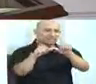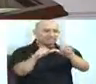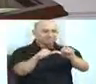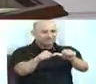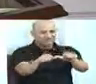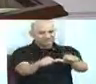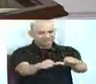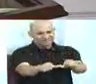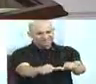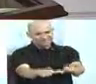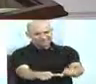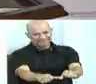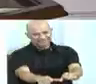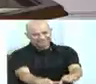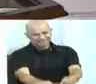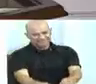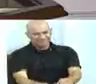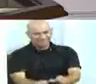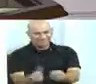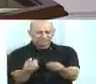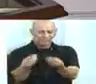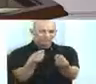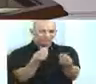All other ground